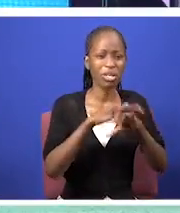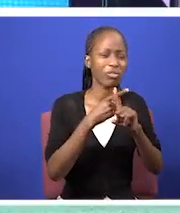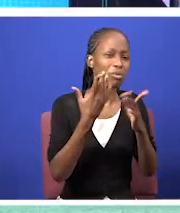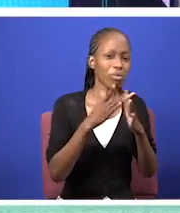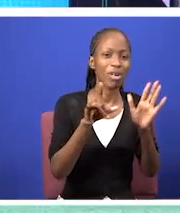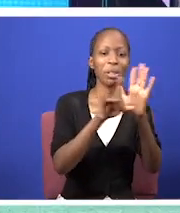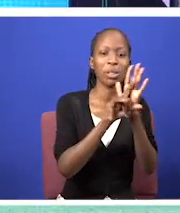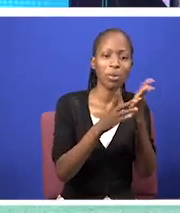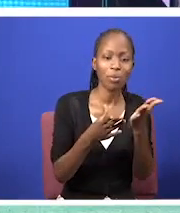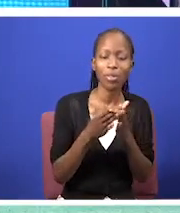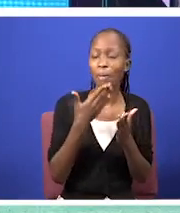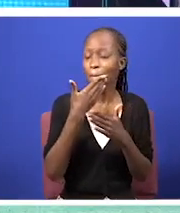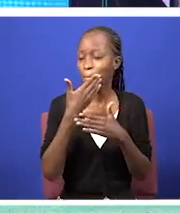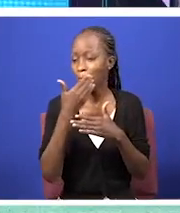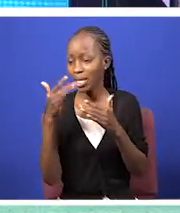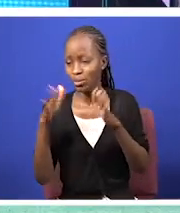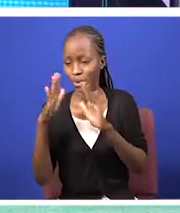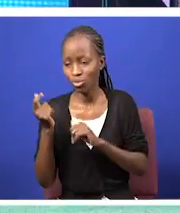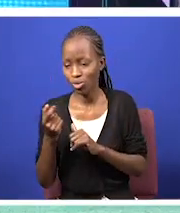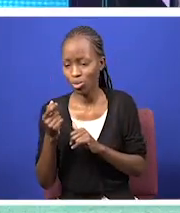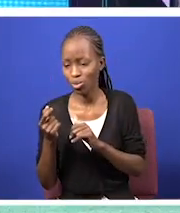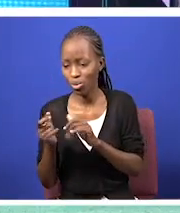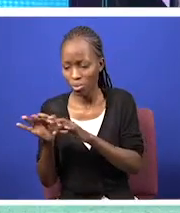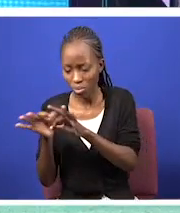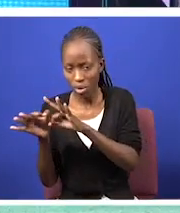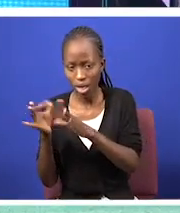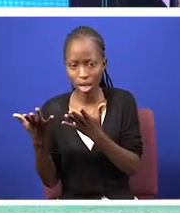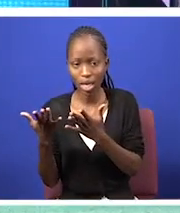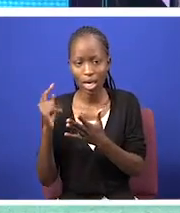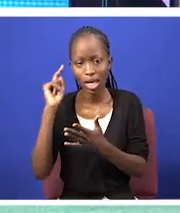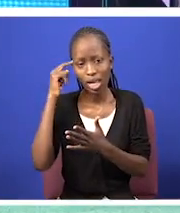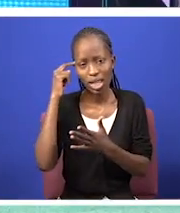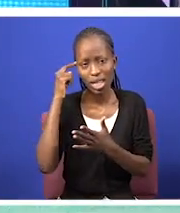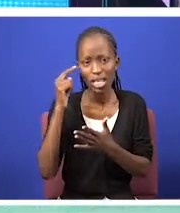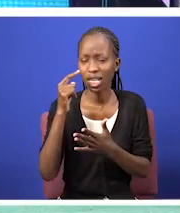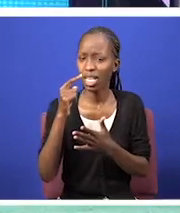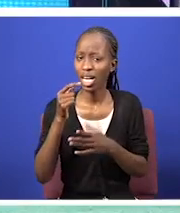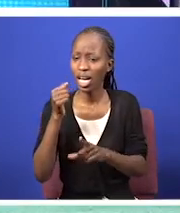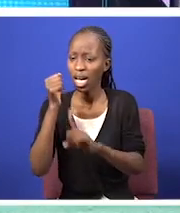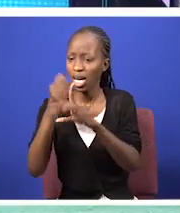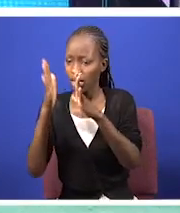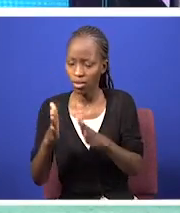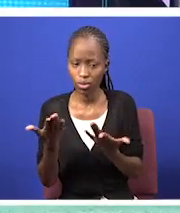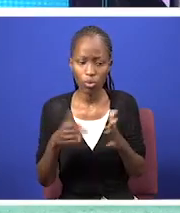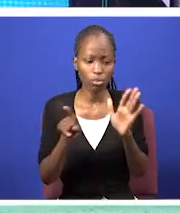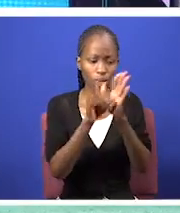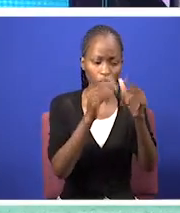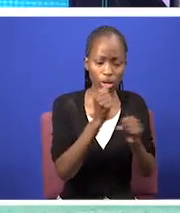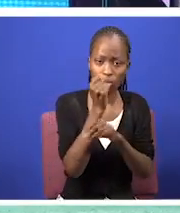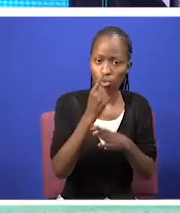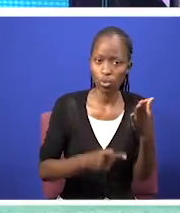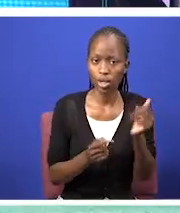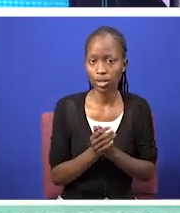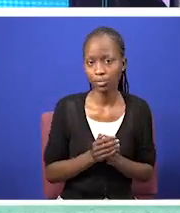I guess the best way to describe this or to consider it is to think in terms of what does an advocate do? What does a lawyer